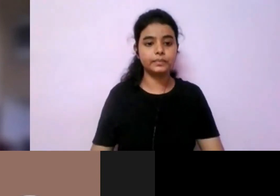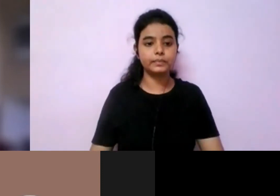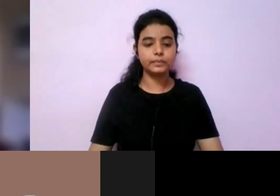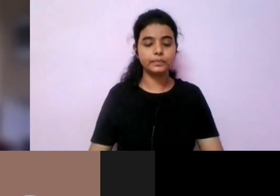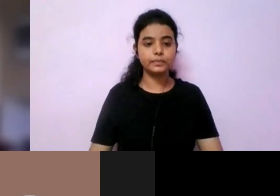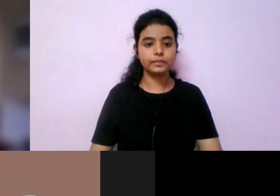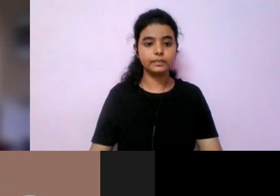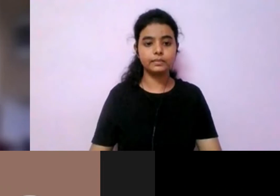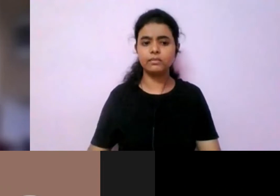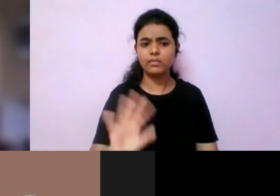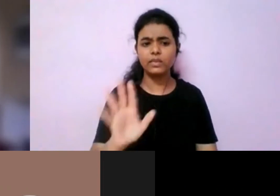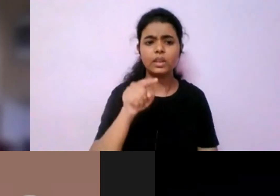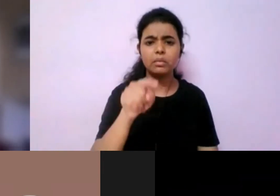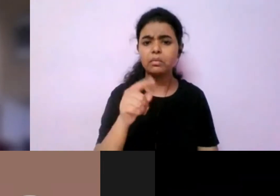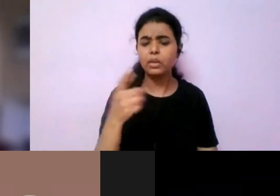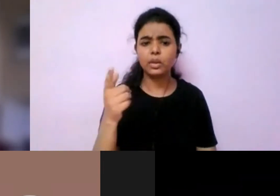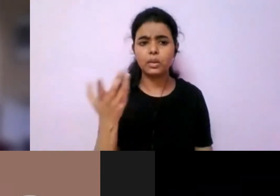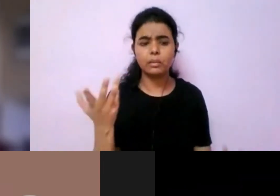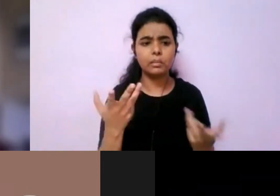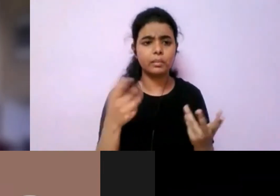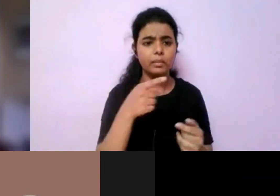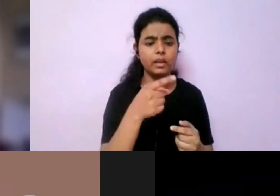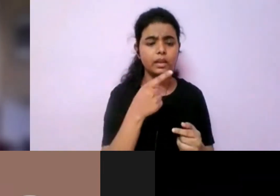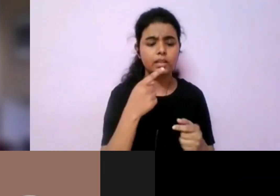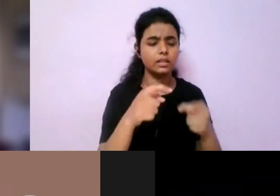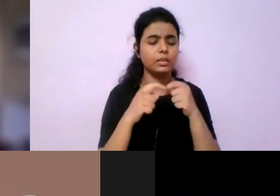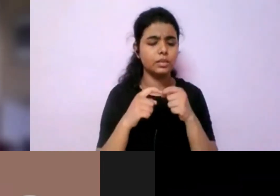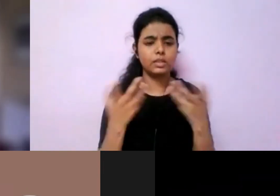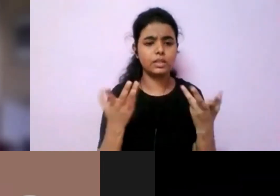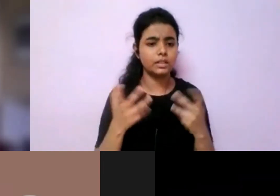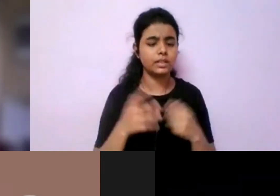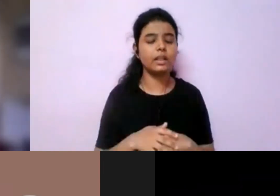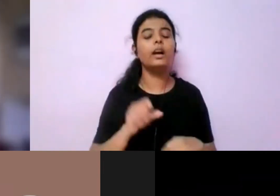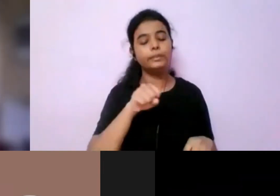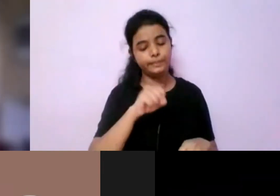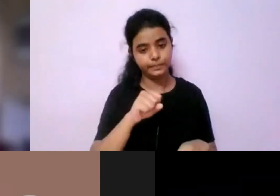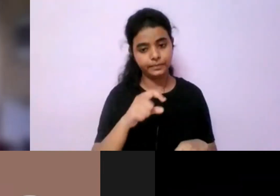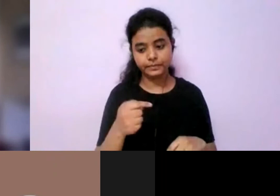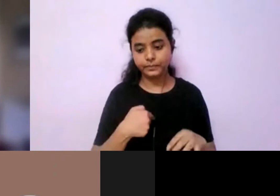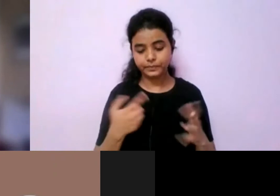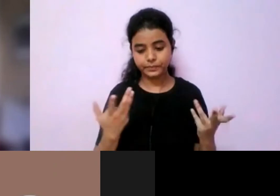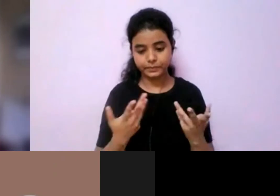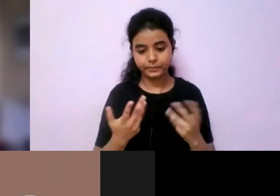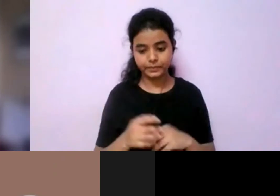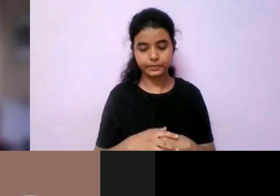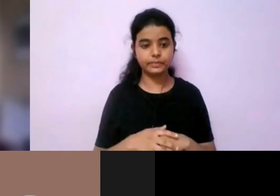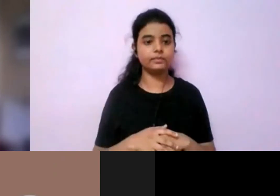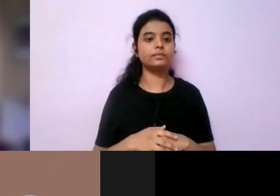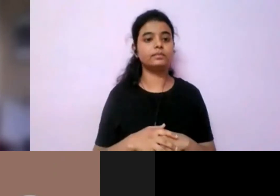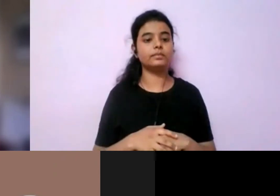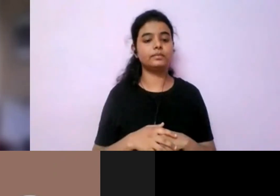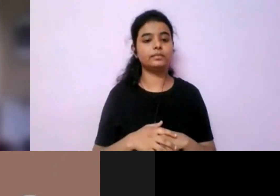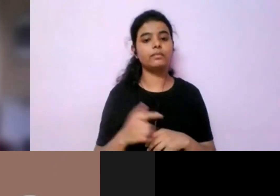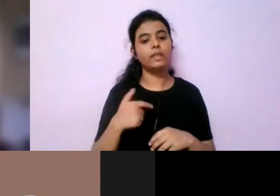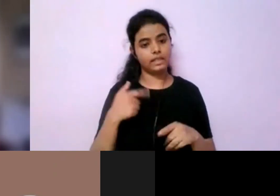what, I'm not quite sure what you're looking for, Samir. yeah. Like my position vis-a-vis Foucault would be like, if I